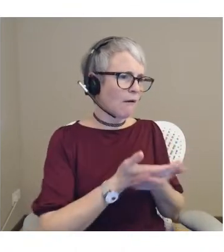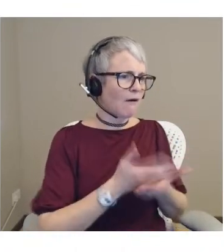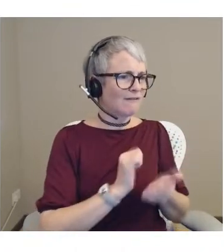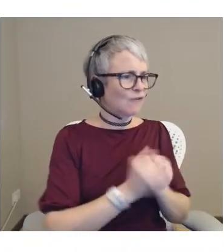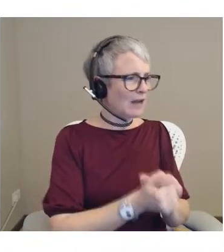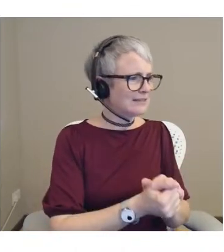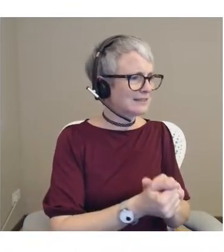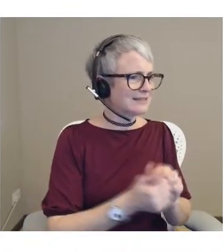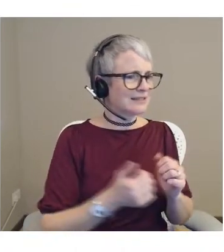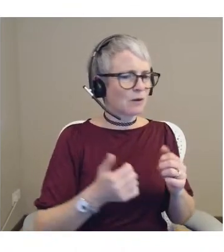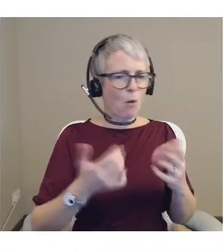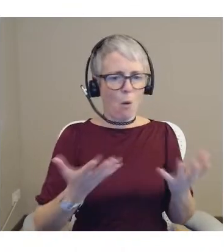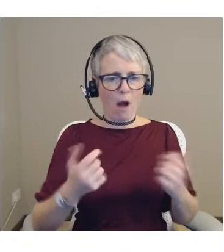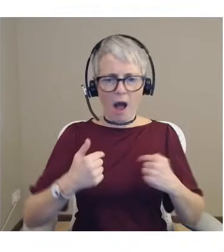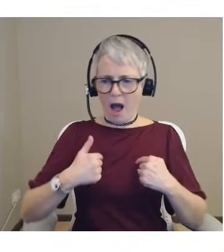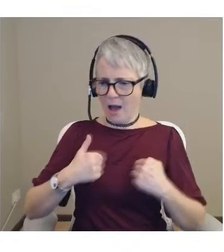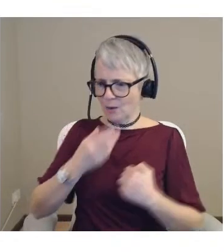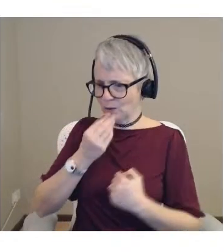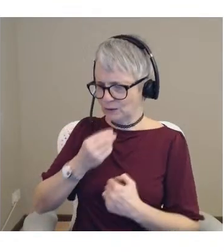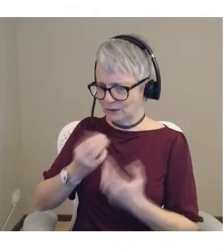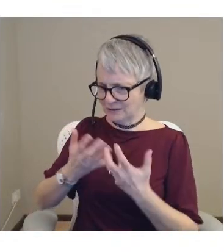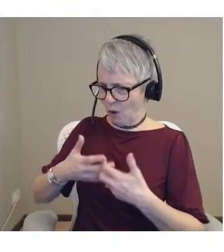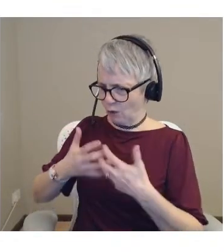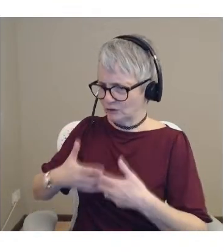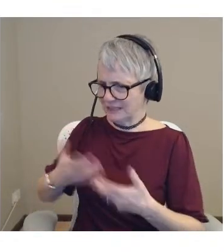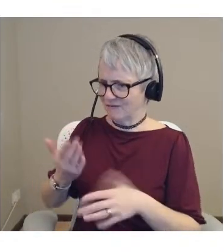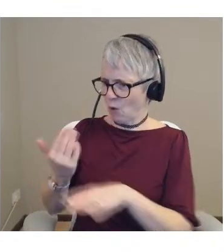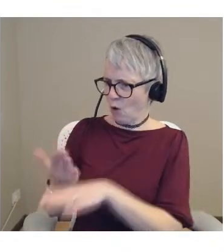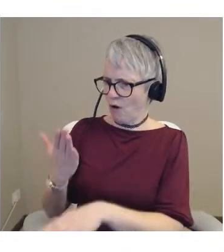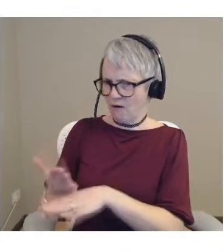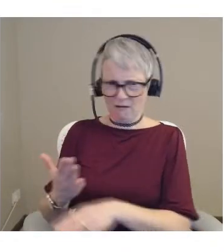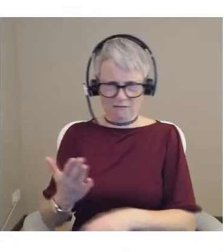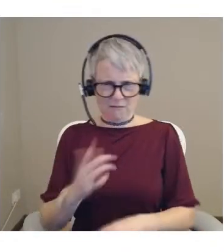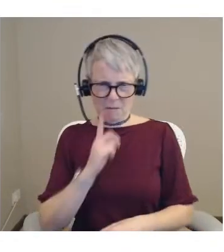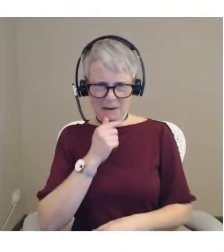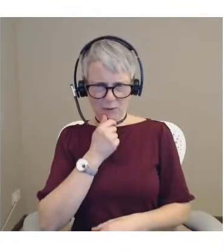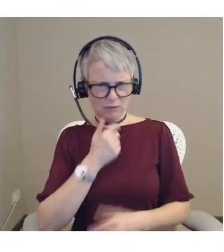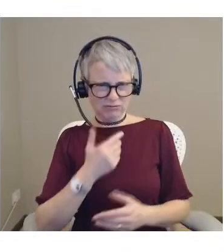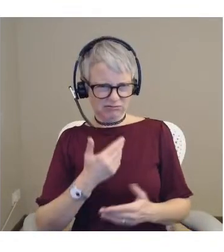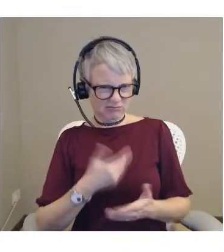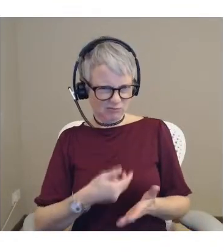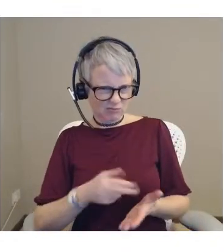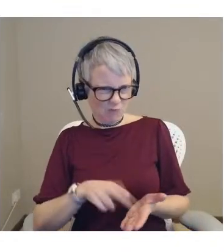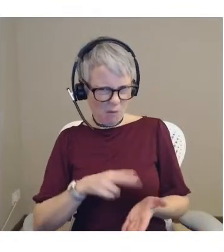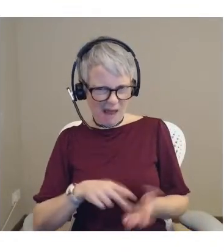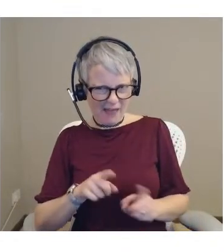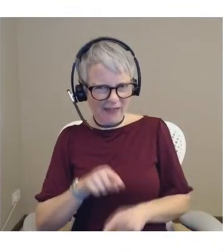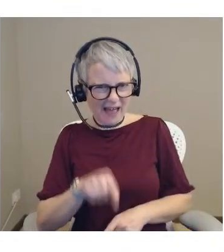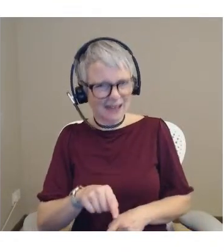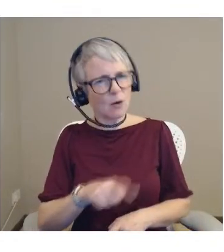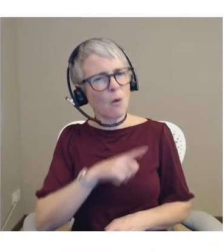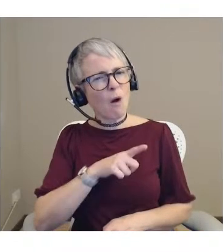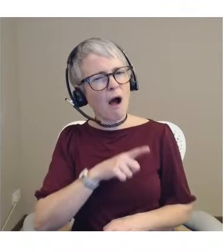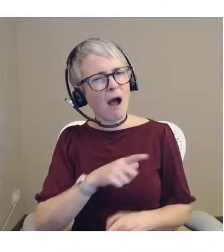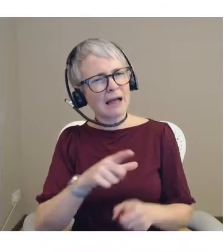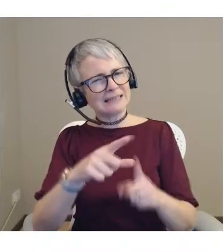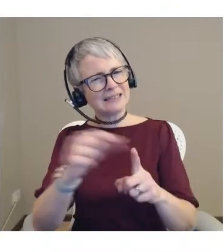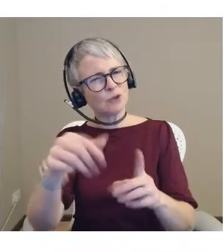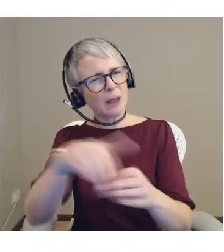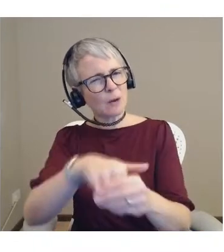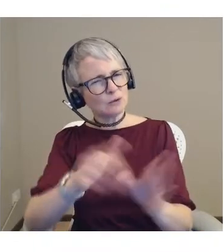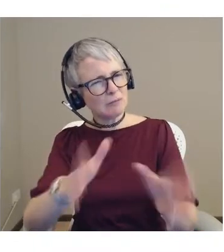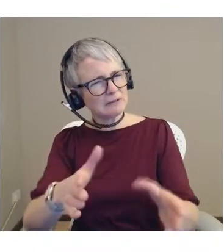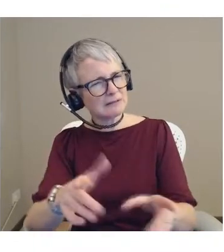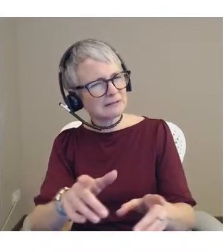a job interview. And so we shouldn't expect that to be the case in relation to digital inclusion. That's